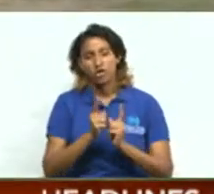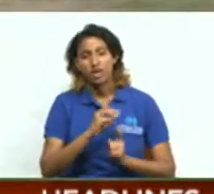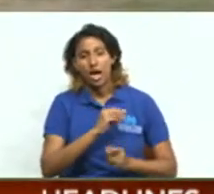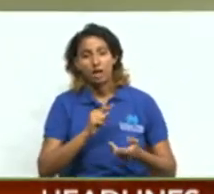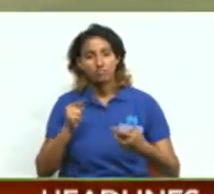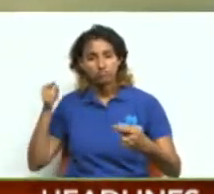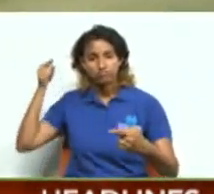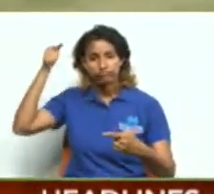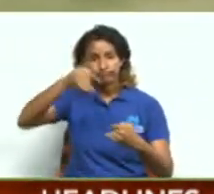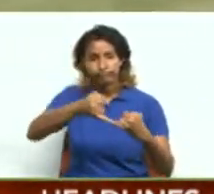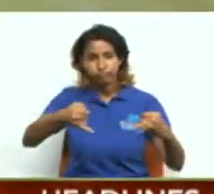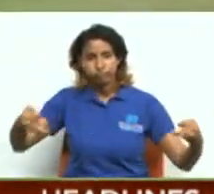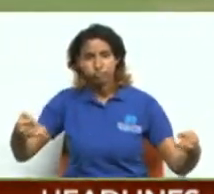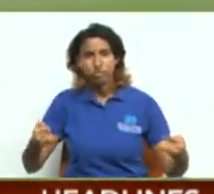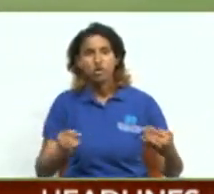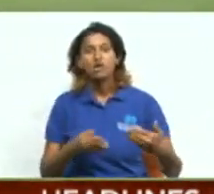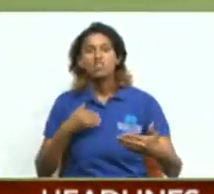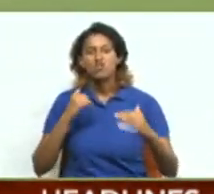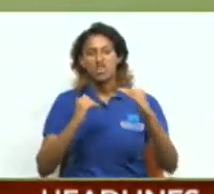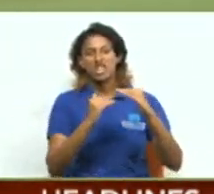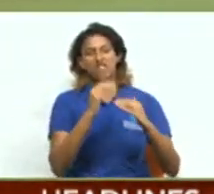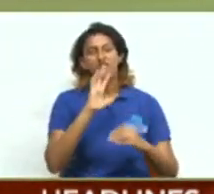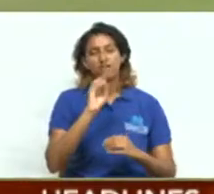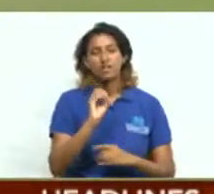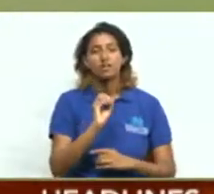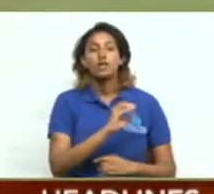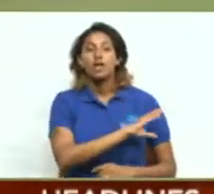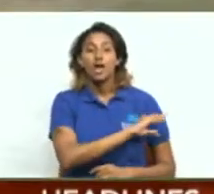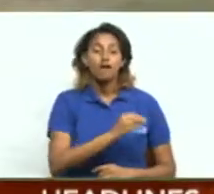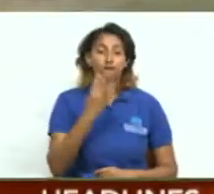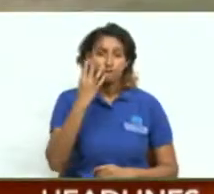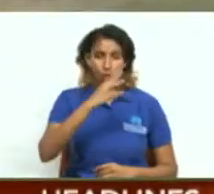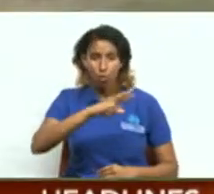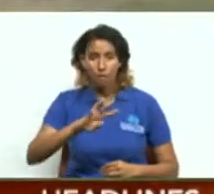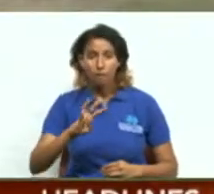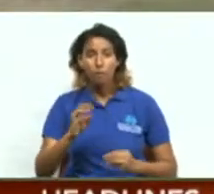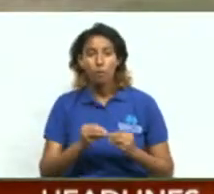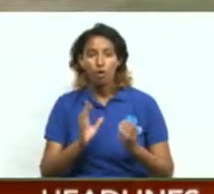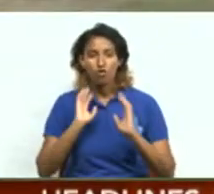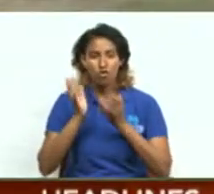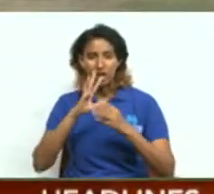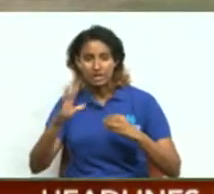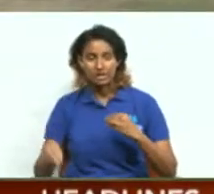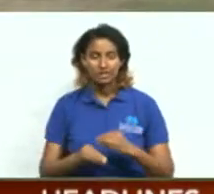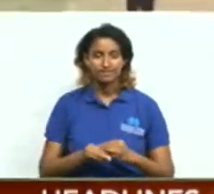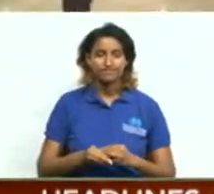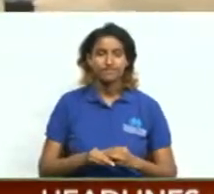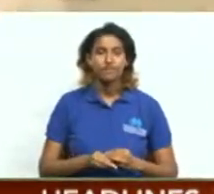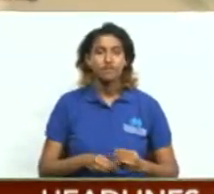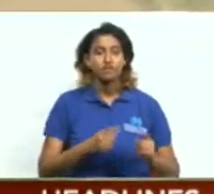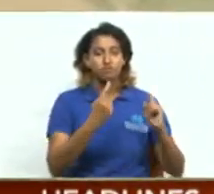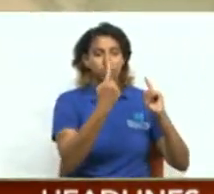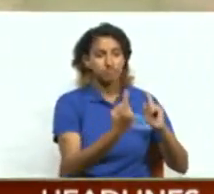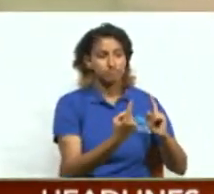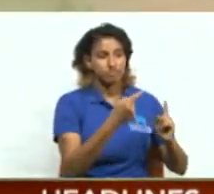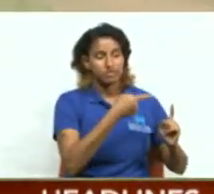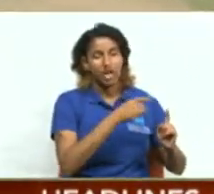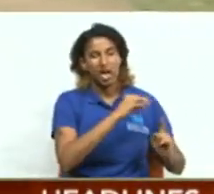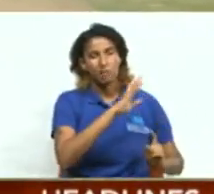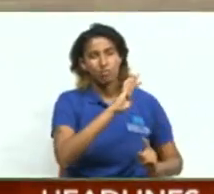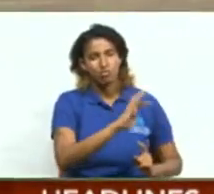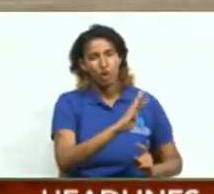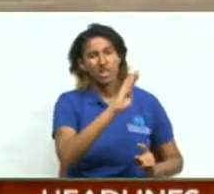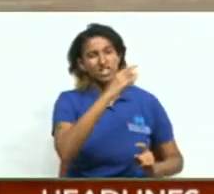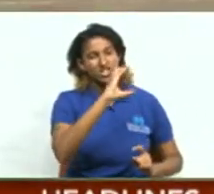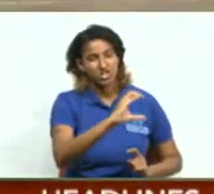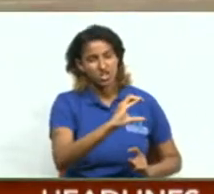personal 50 and 4 more much-needed runs to the team total. A 29-run stand between him and Brian Charles was broken by Cumberbatch,